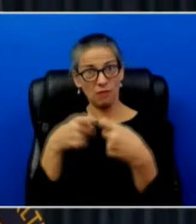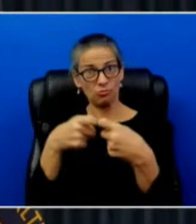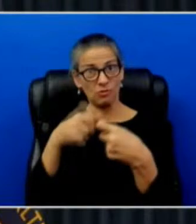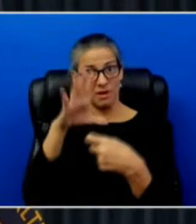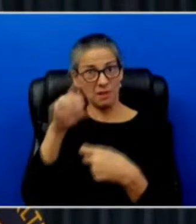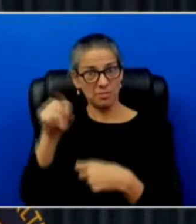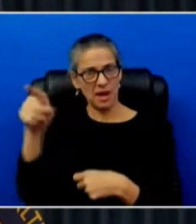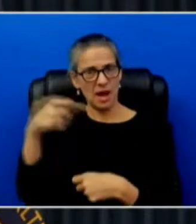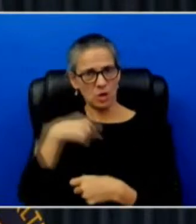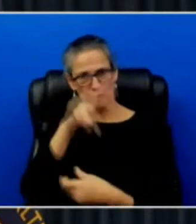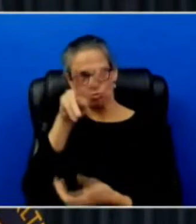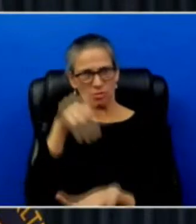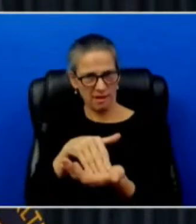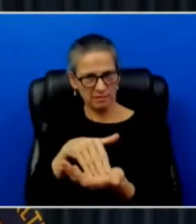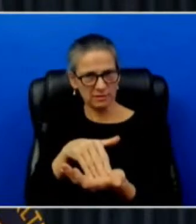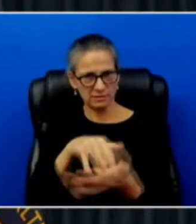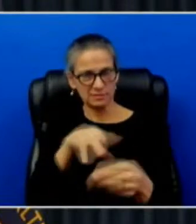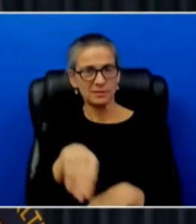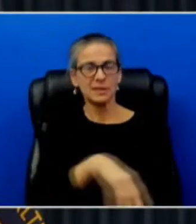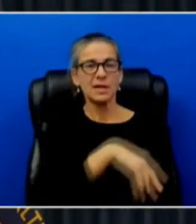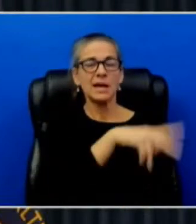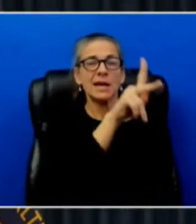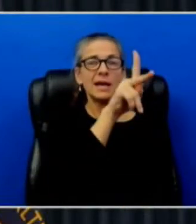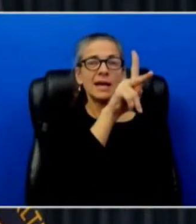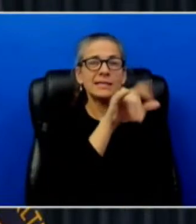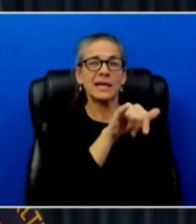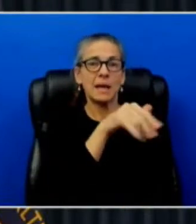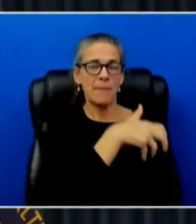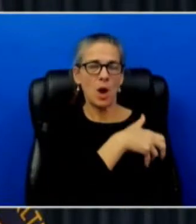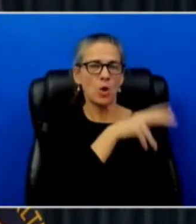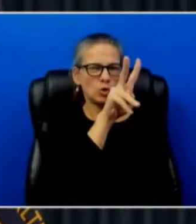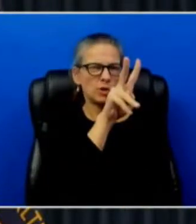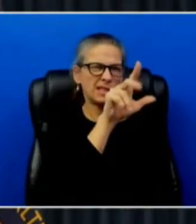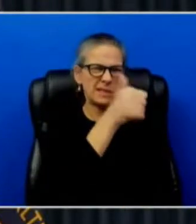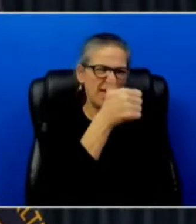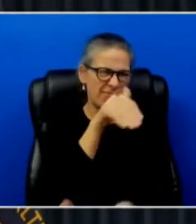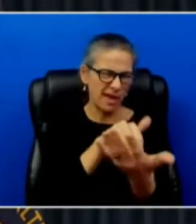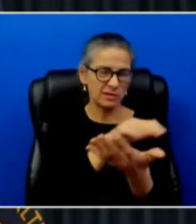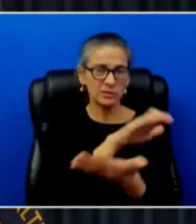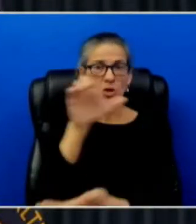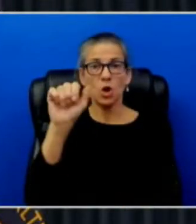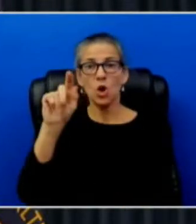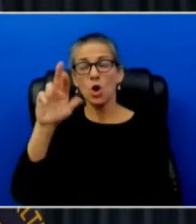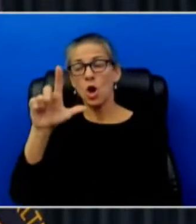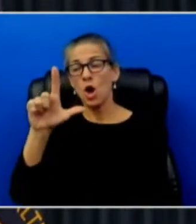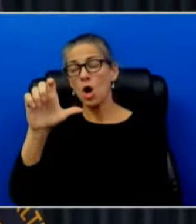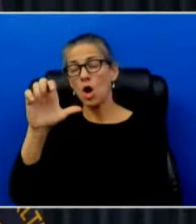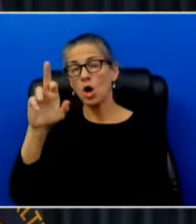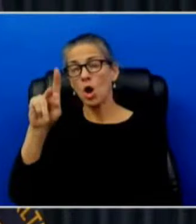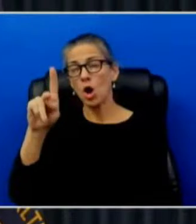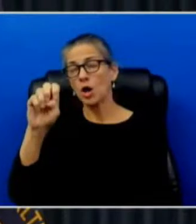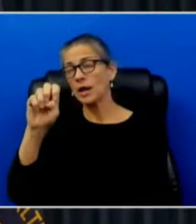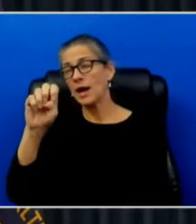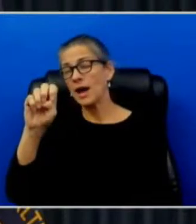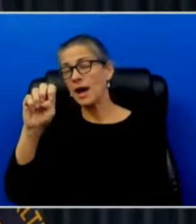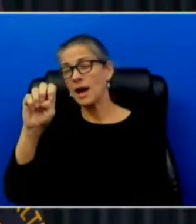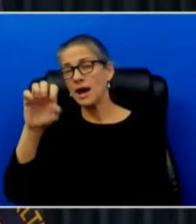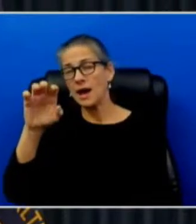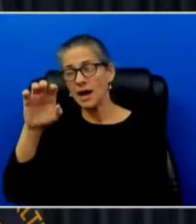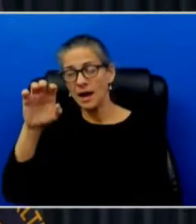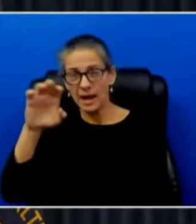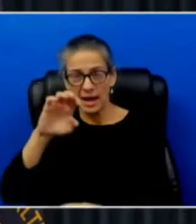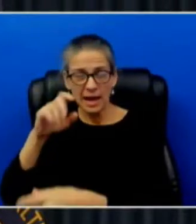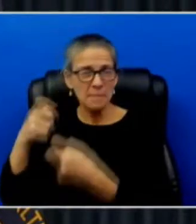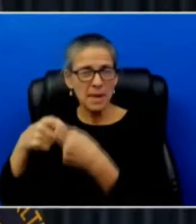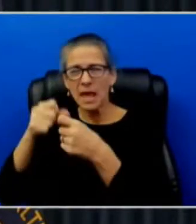outages. Kentucky Power, about 10,000. Clark Energy, 8,800. Kinergy 8,100, a number of others